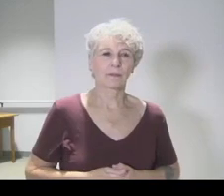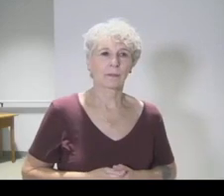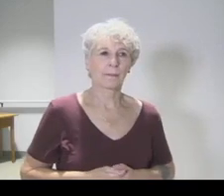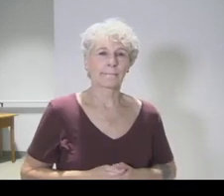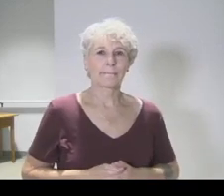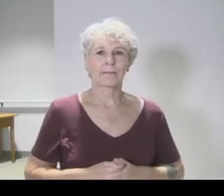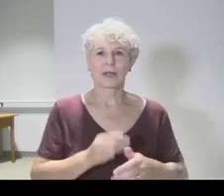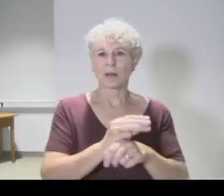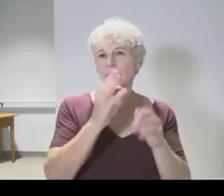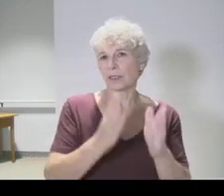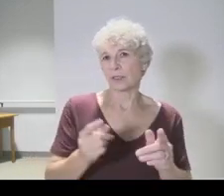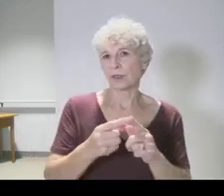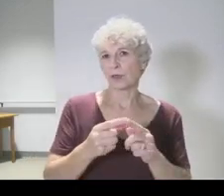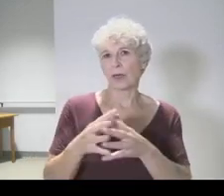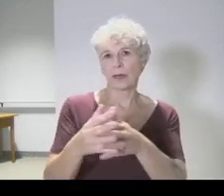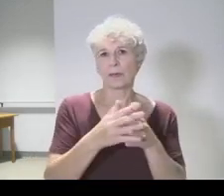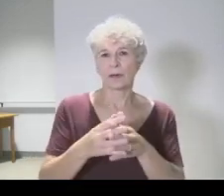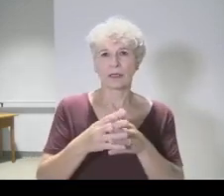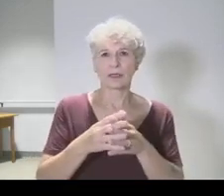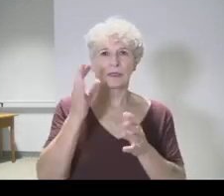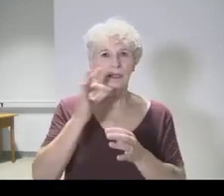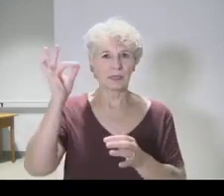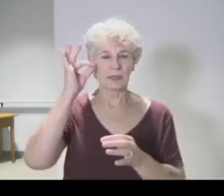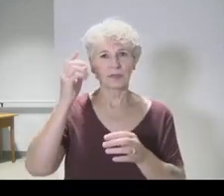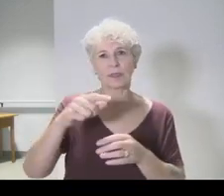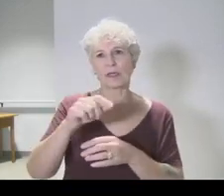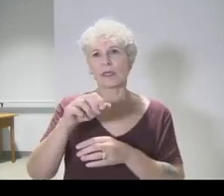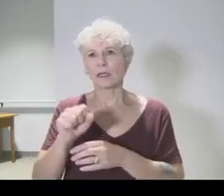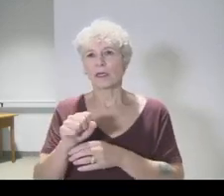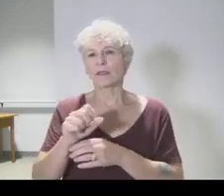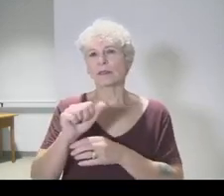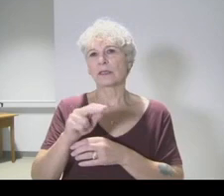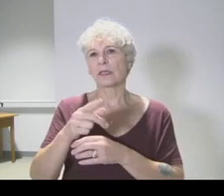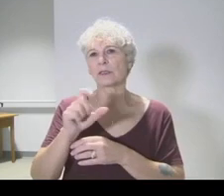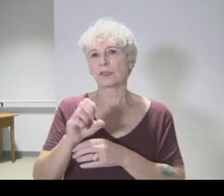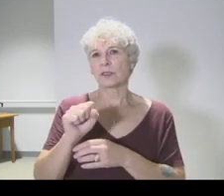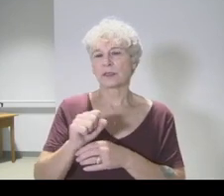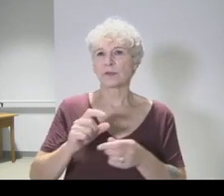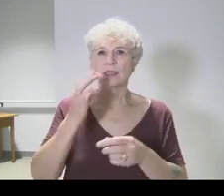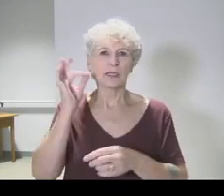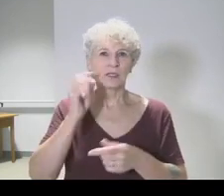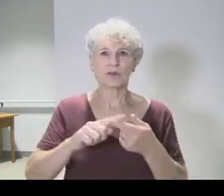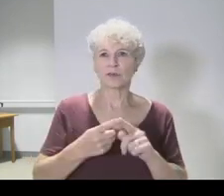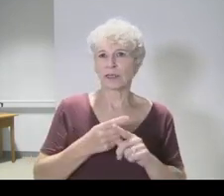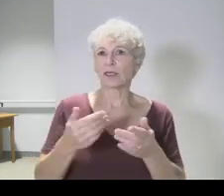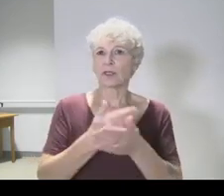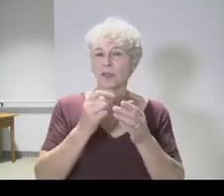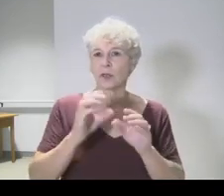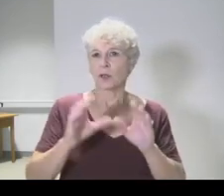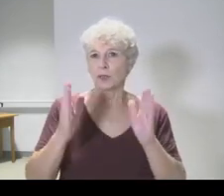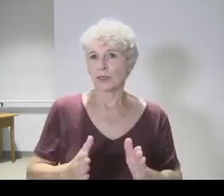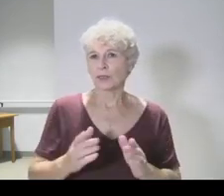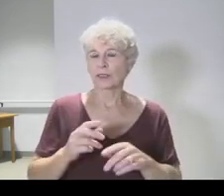A missionary to the American Indians was in Los Angeles with an Indian friend who was a new Christian. As they walked down the street,